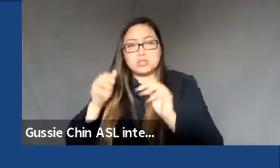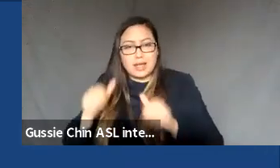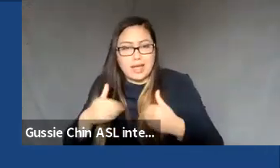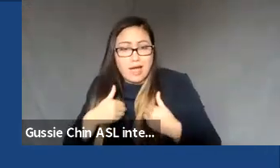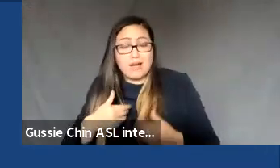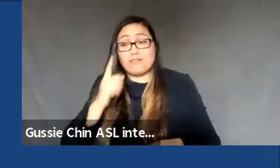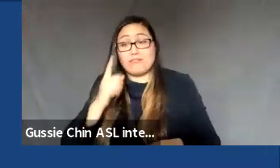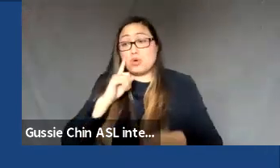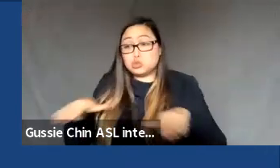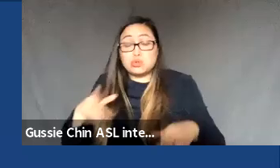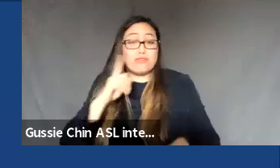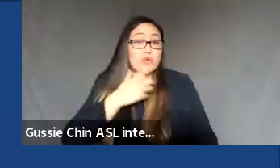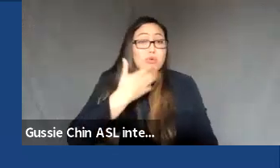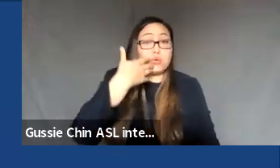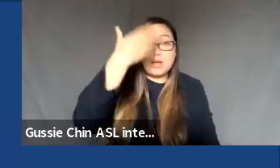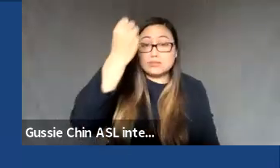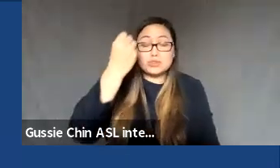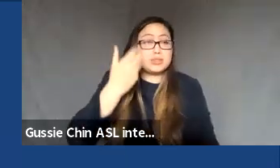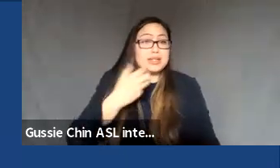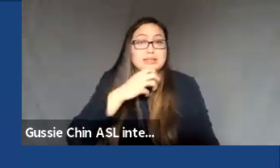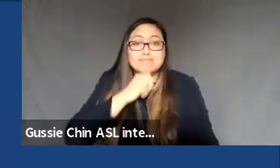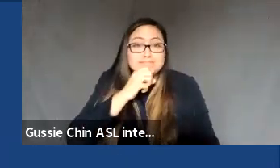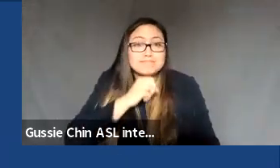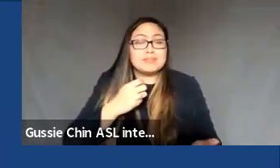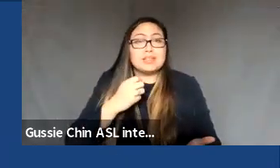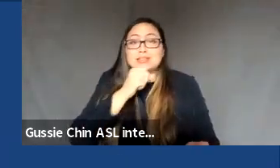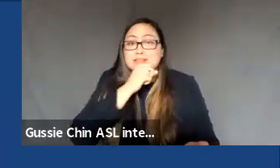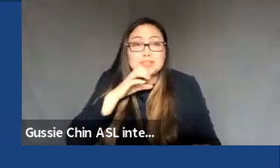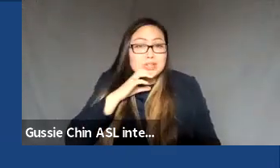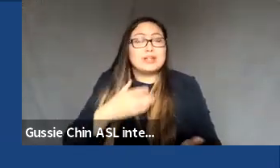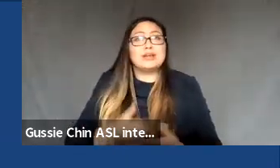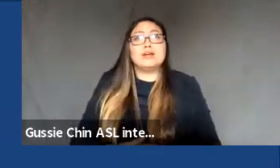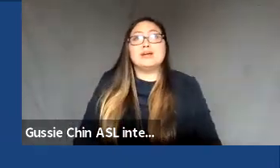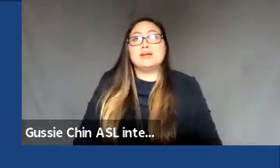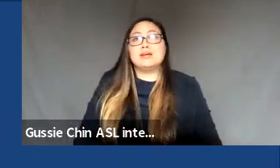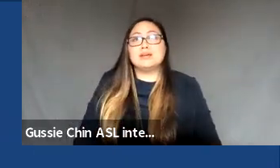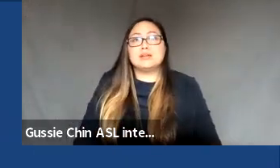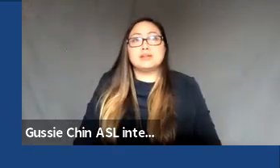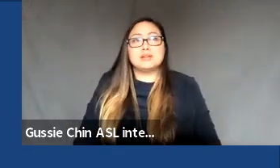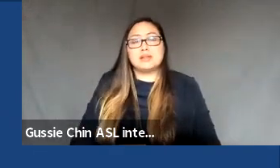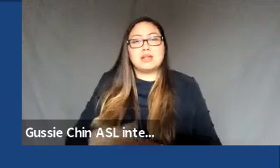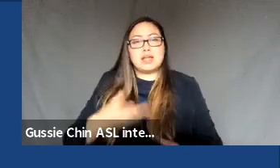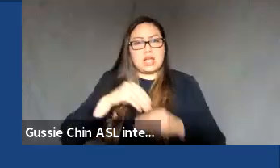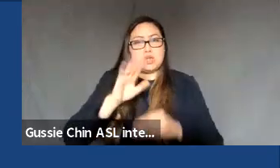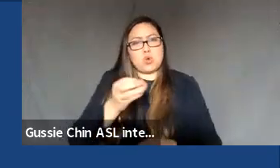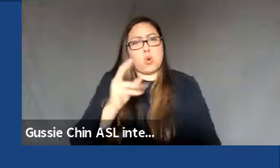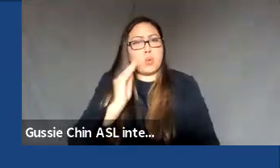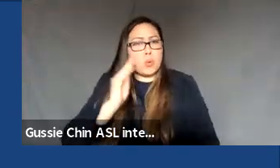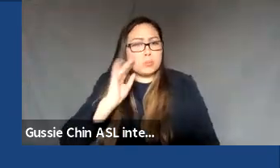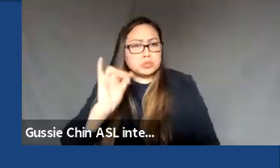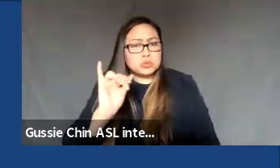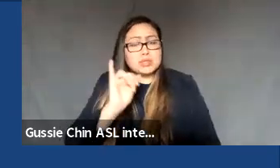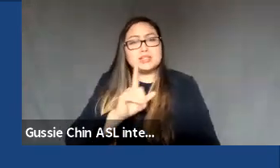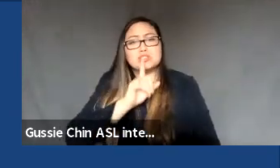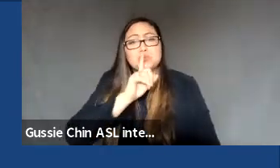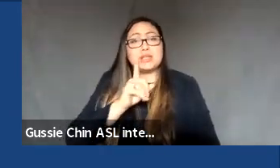children or for elderly, and especially when you're in your own, you're in your own house. Mhm. Um, that's really